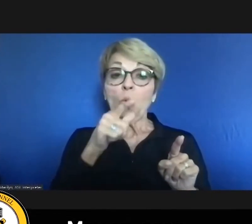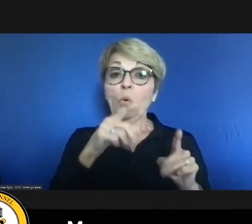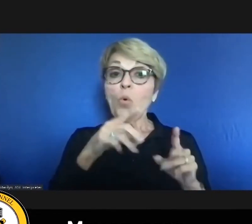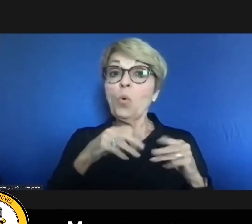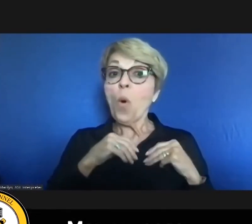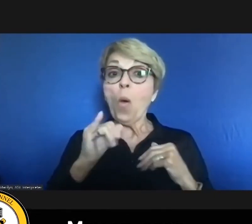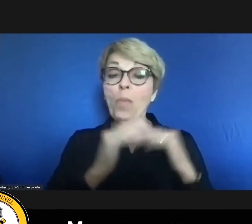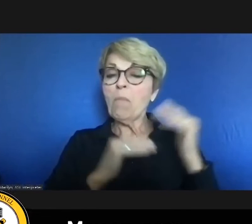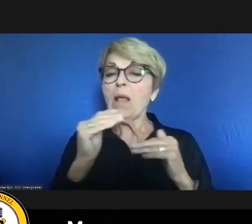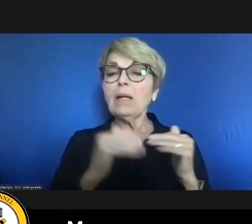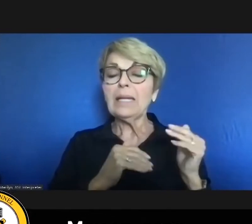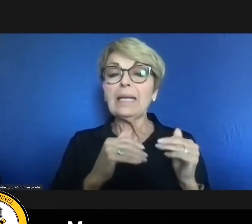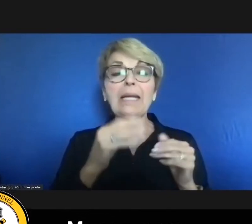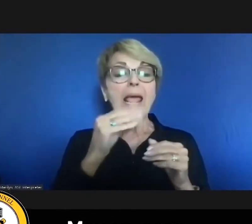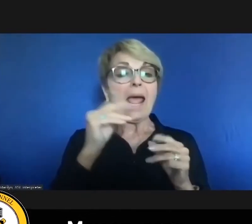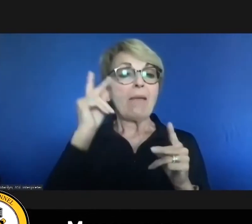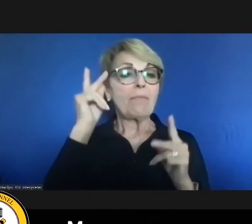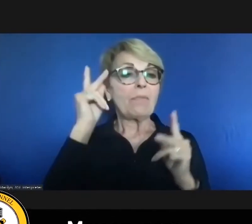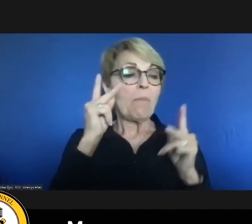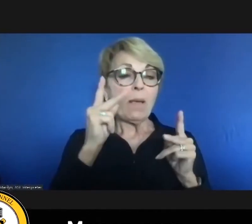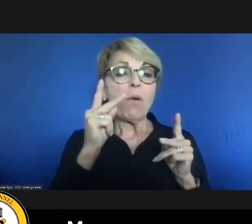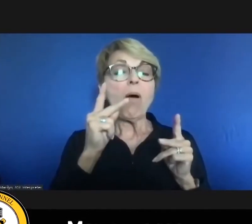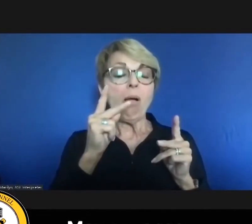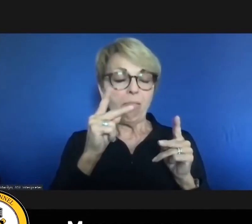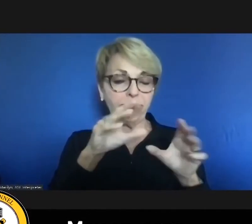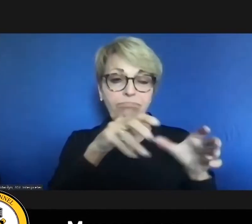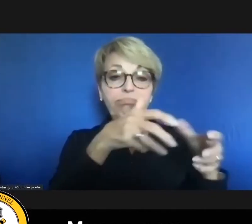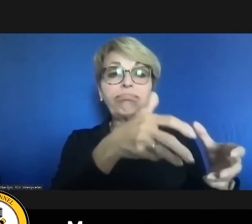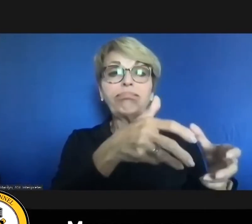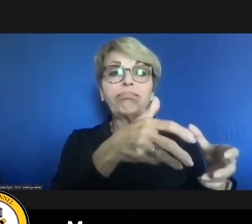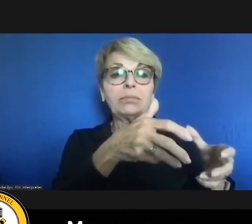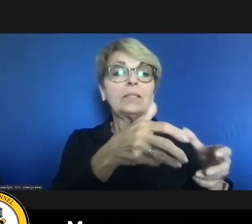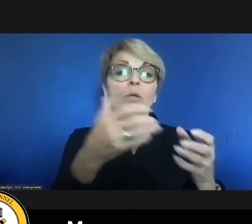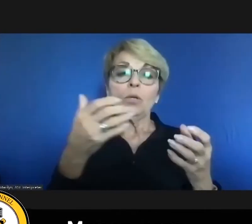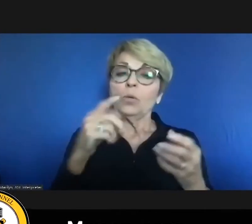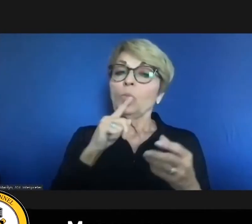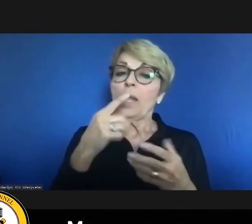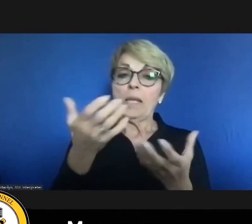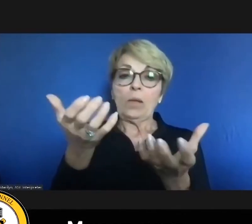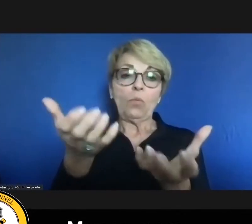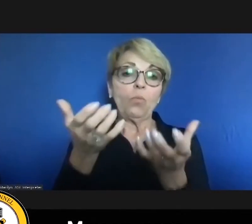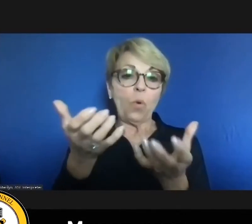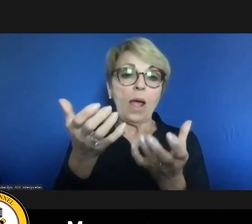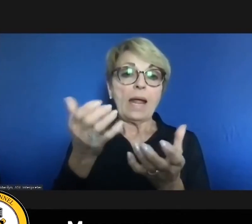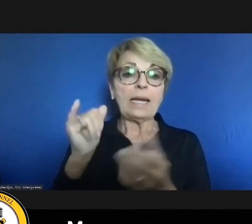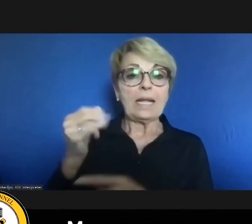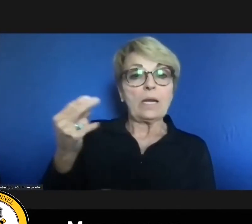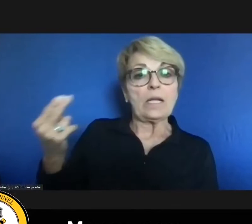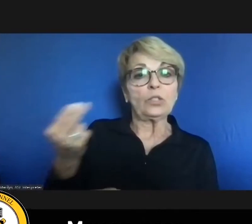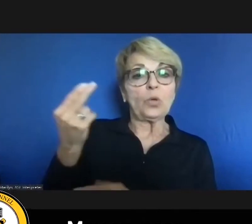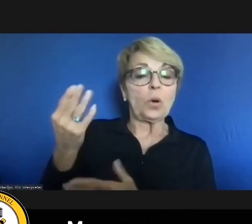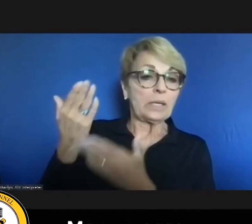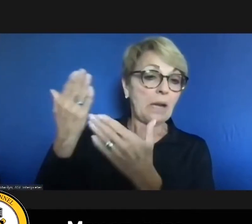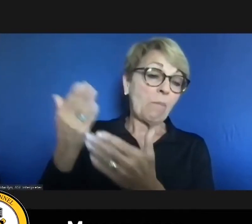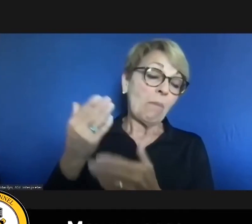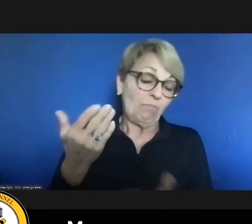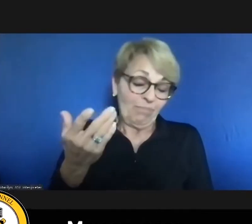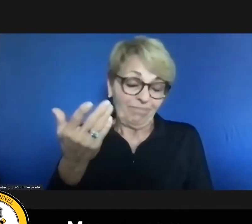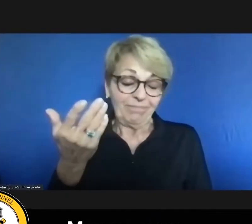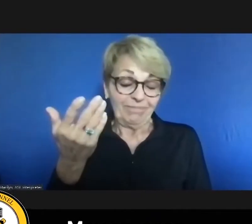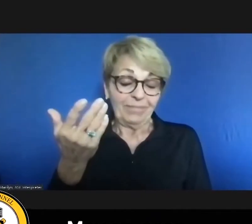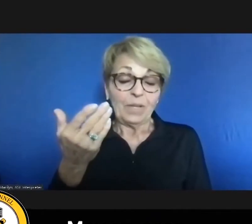building and the congregation wish for it to be historically nominated. And in fact, most people probably thought it was a historically